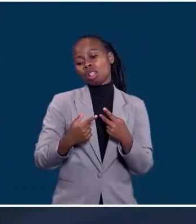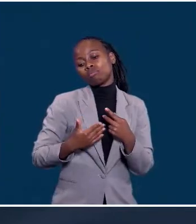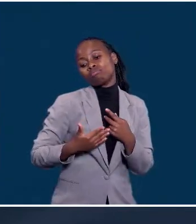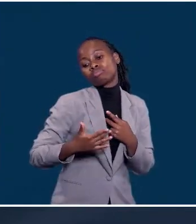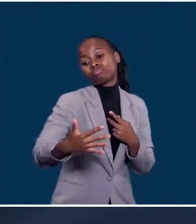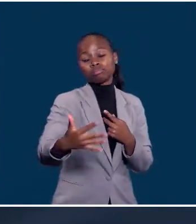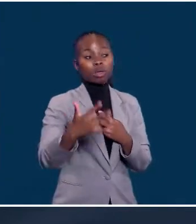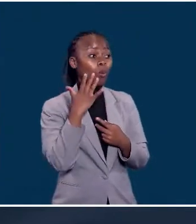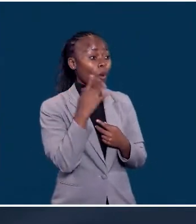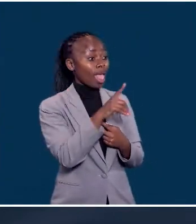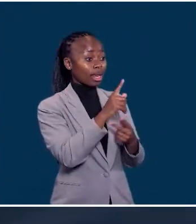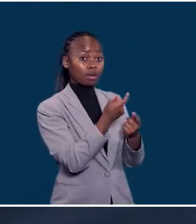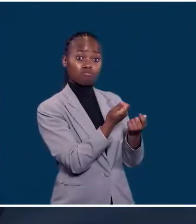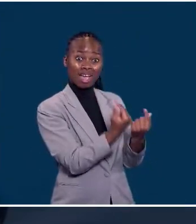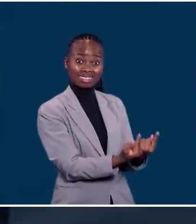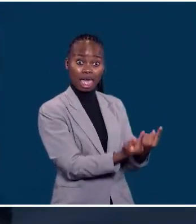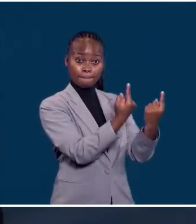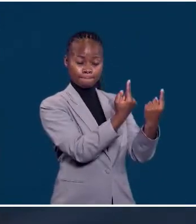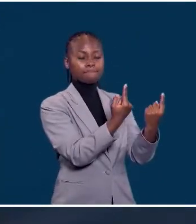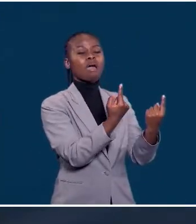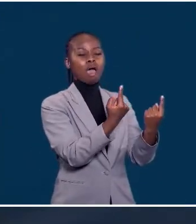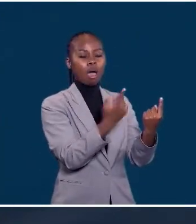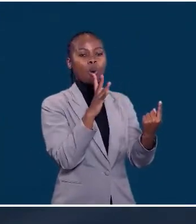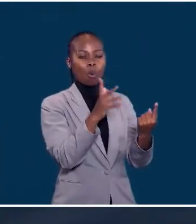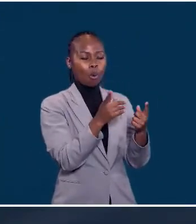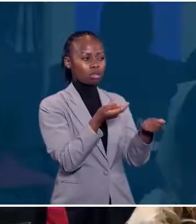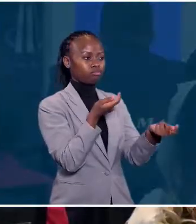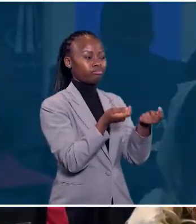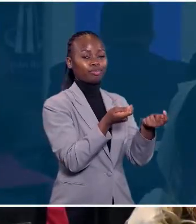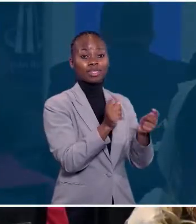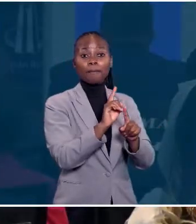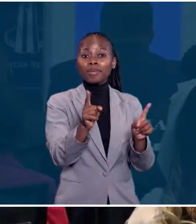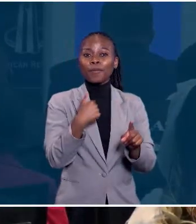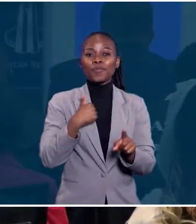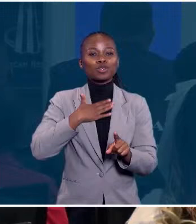And before I get into trouble,